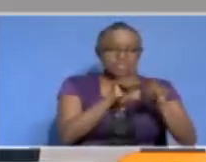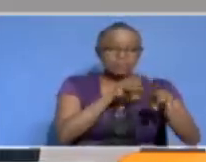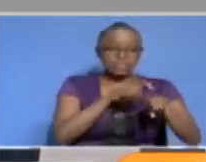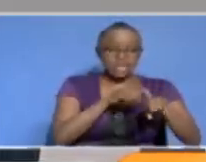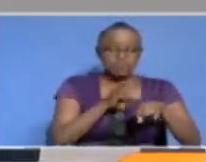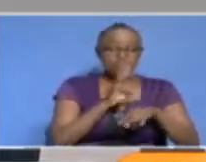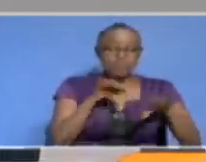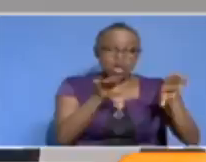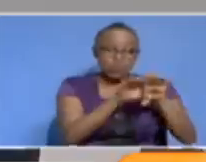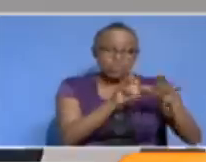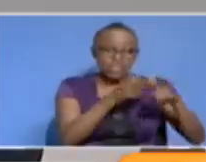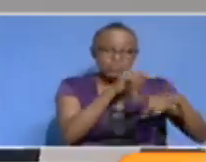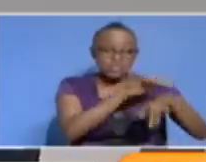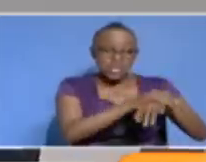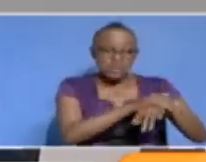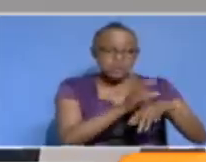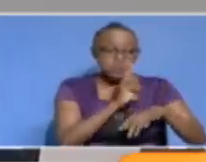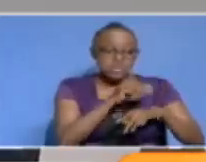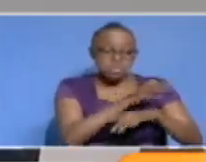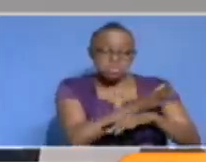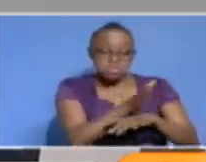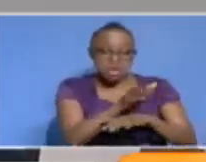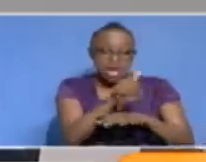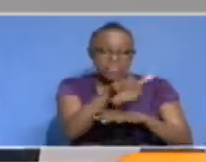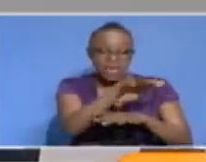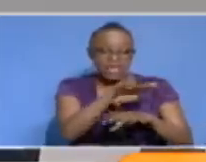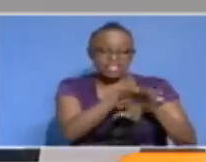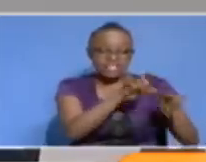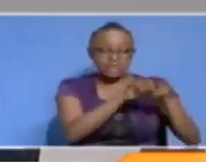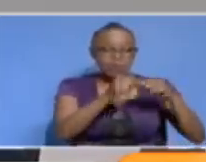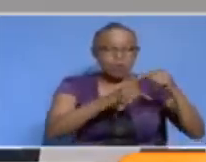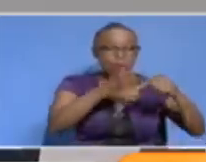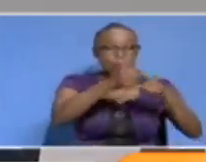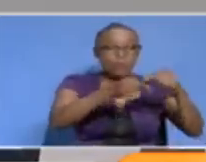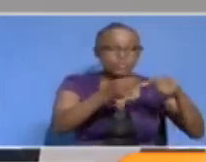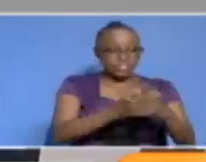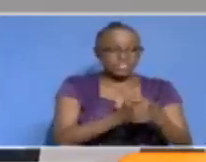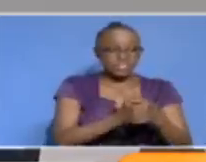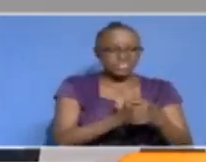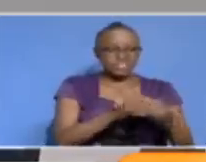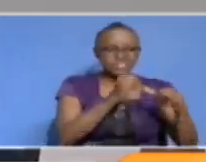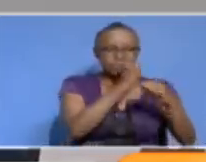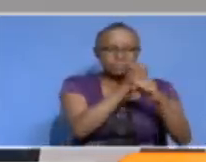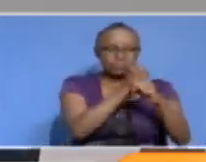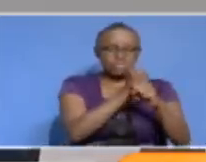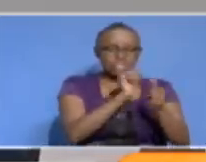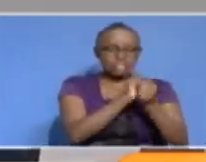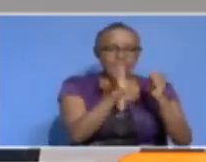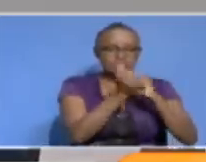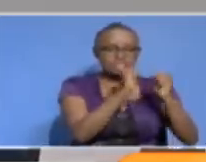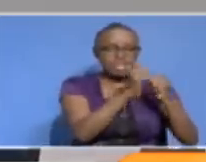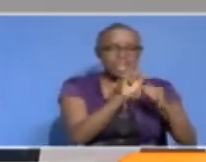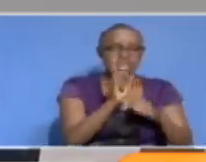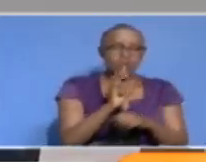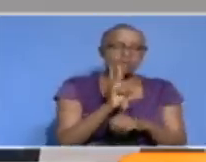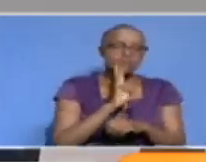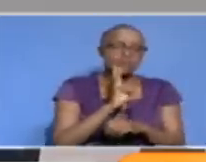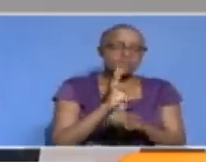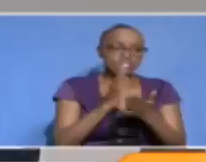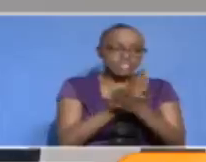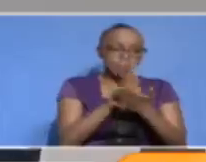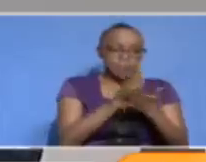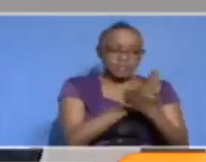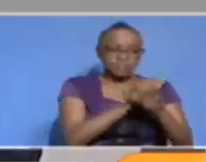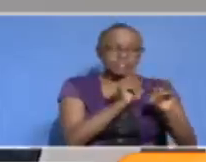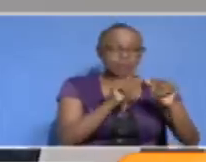when water is closed, we find water boozers in those areas. I was even in the process of doing a reshuffle in the Nairobi Water Department,